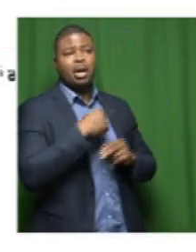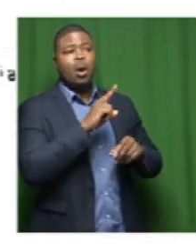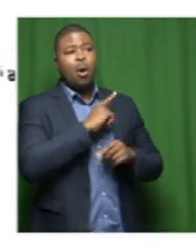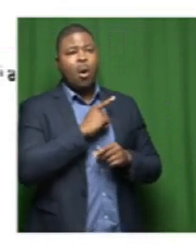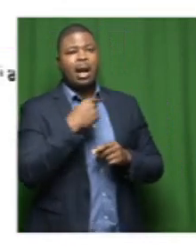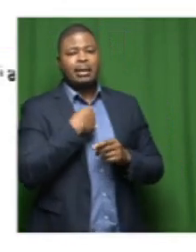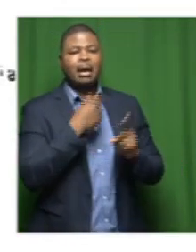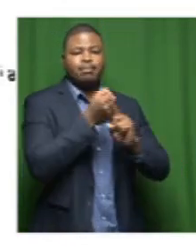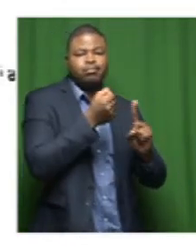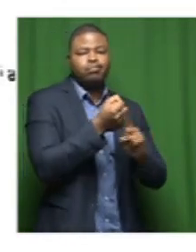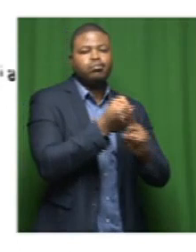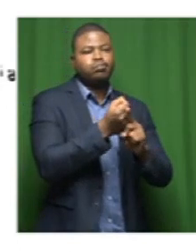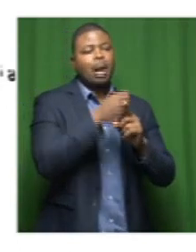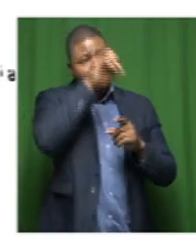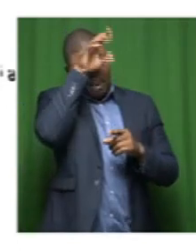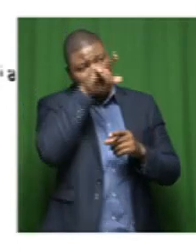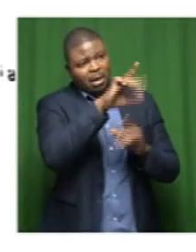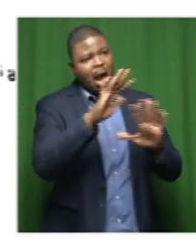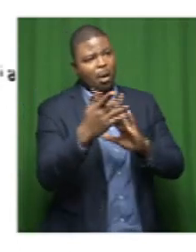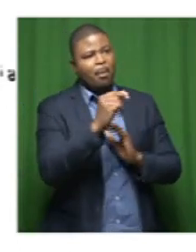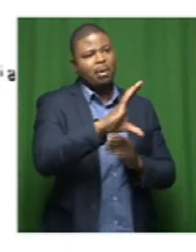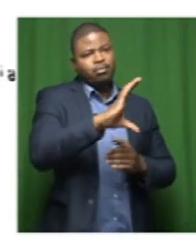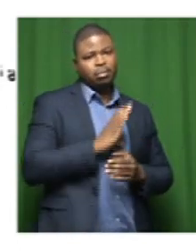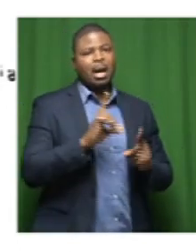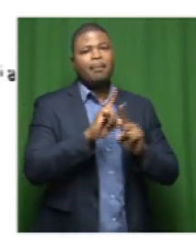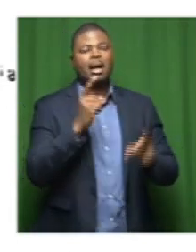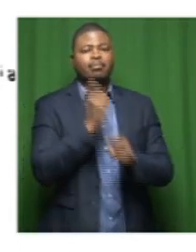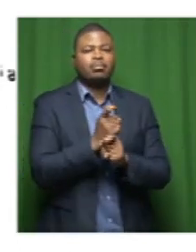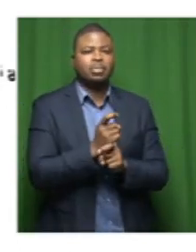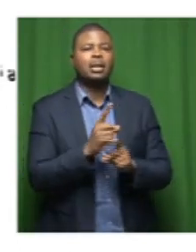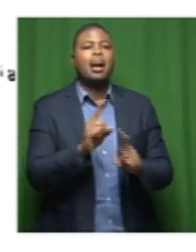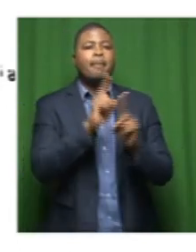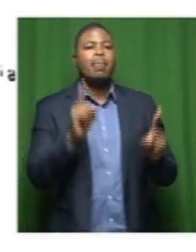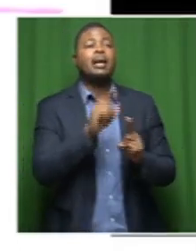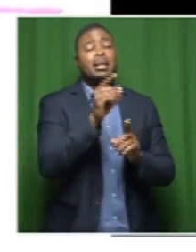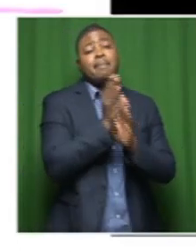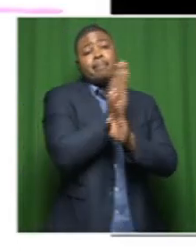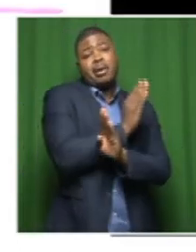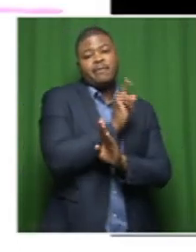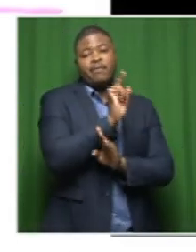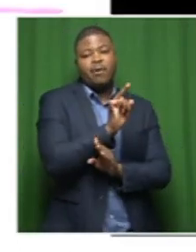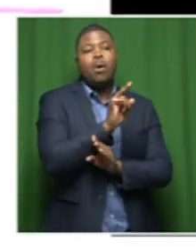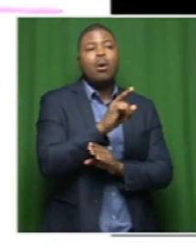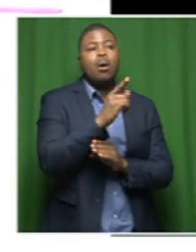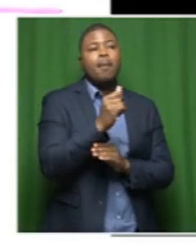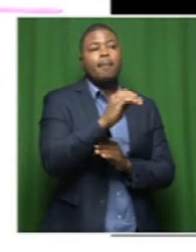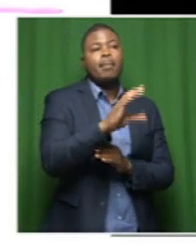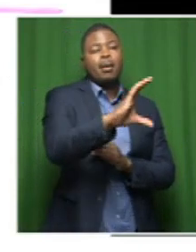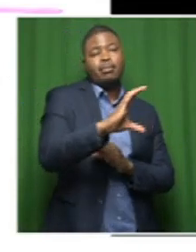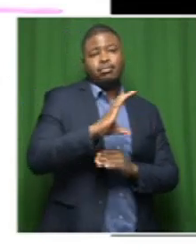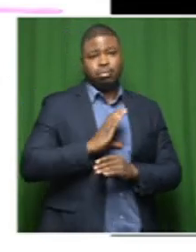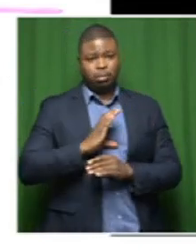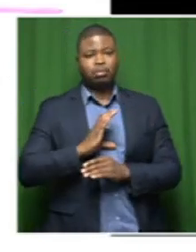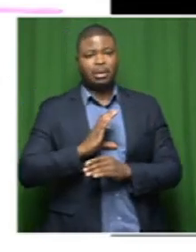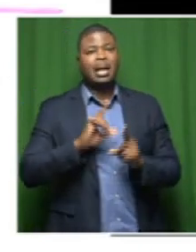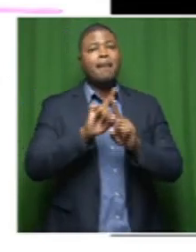the government, when they were compensating Arab families, they compensated before the families that the loved ones were killed by